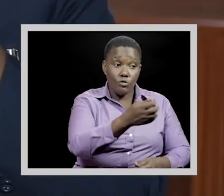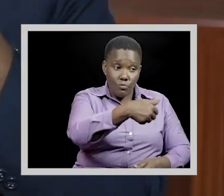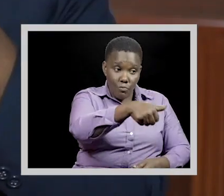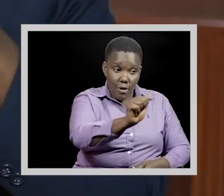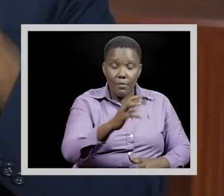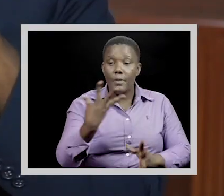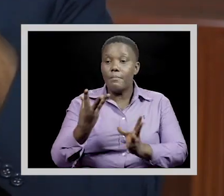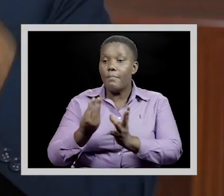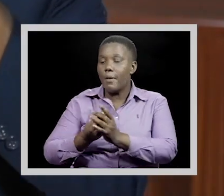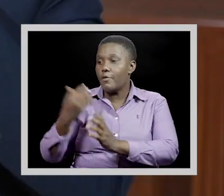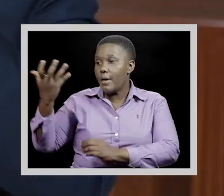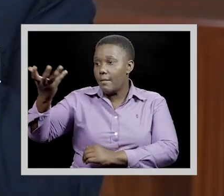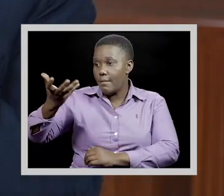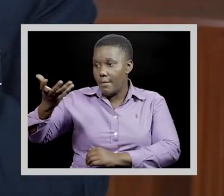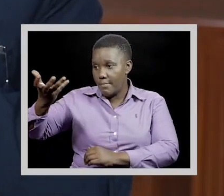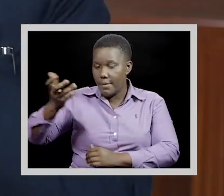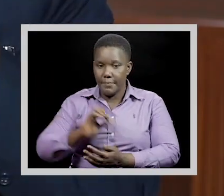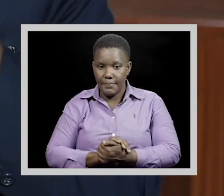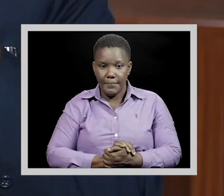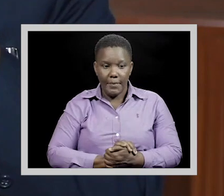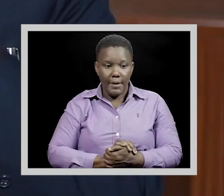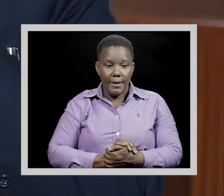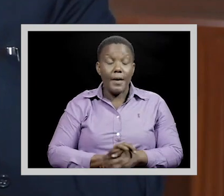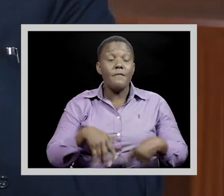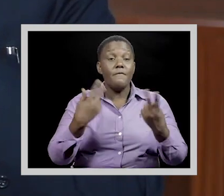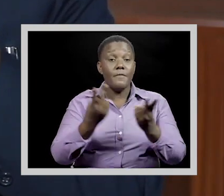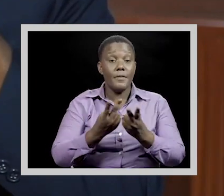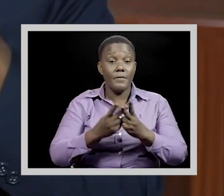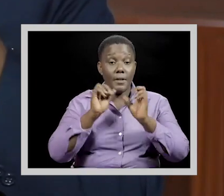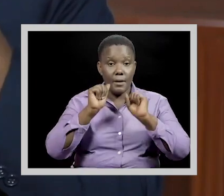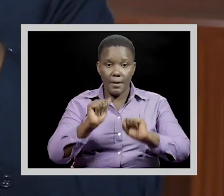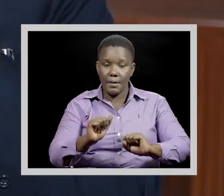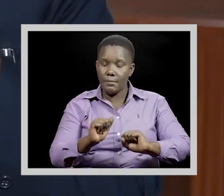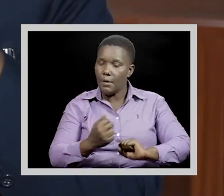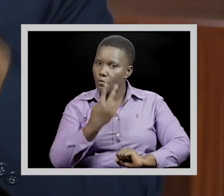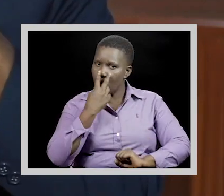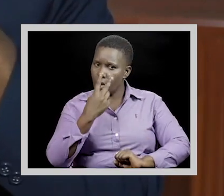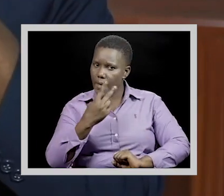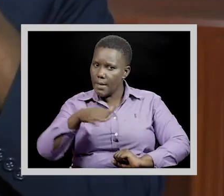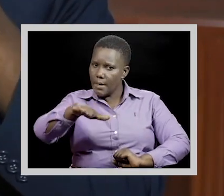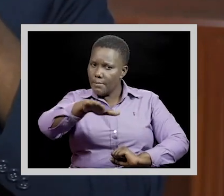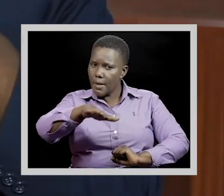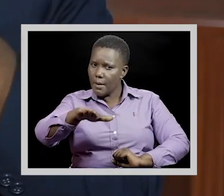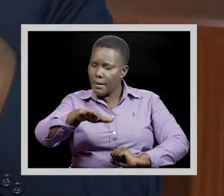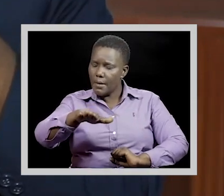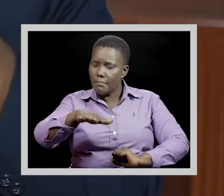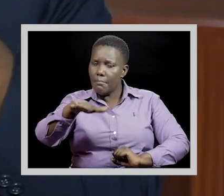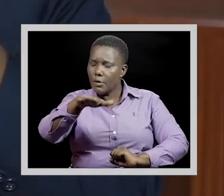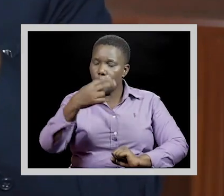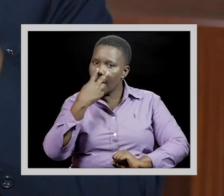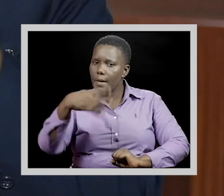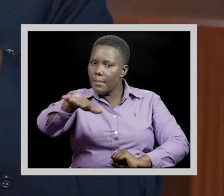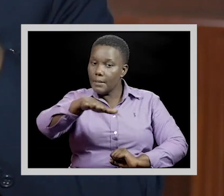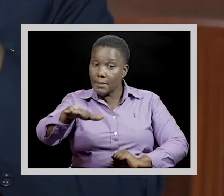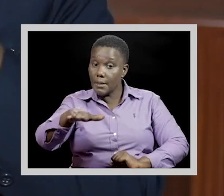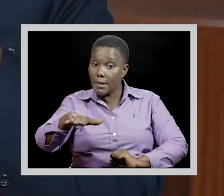community, and taking into account all circumstances that are prevailing. That's why we can now say